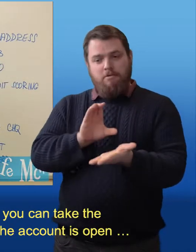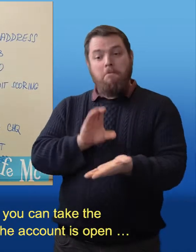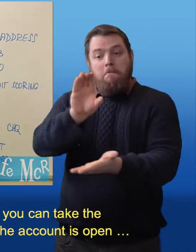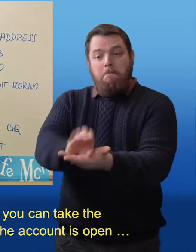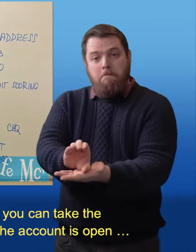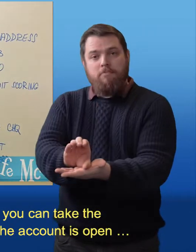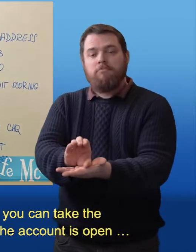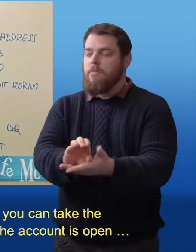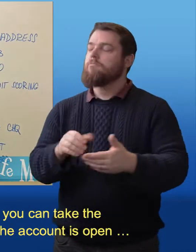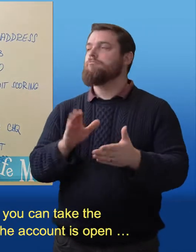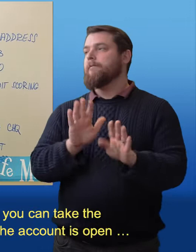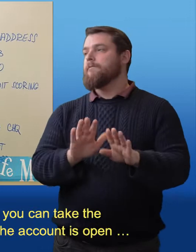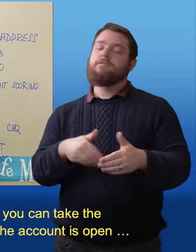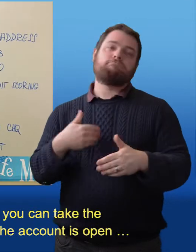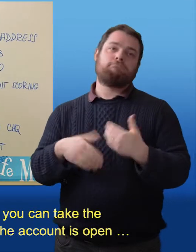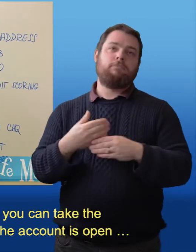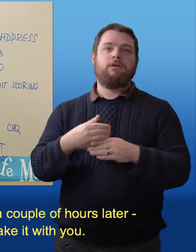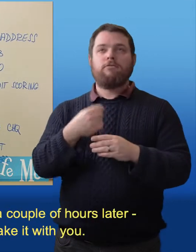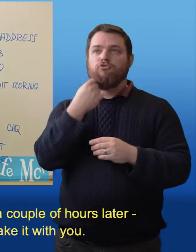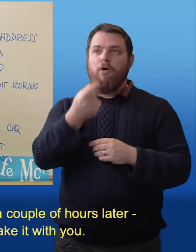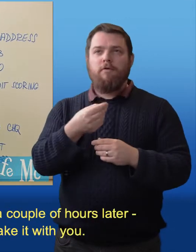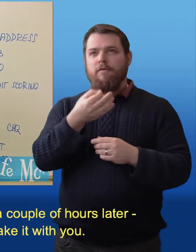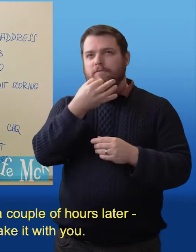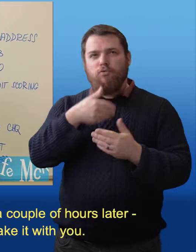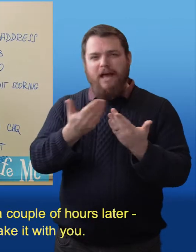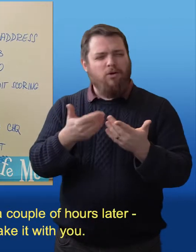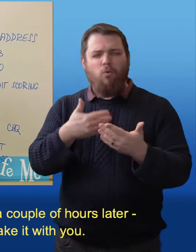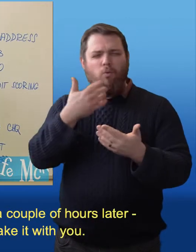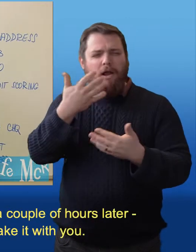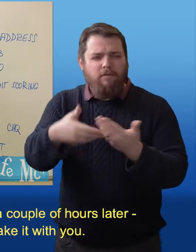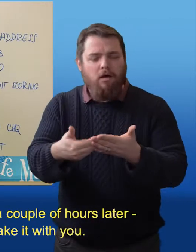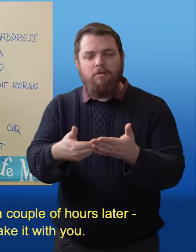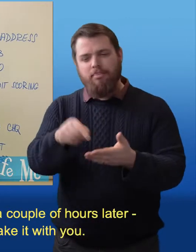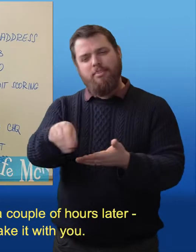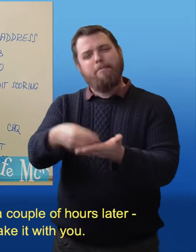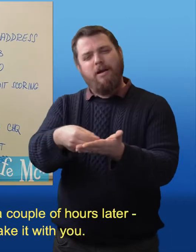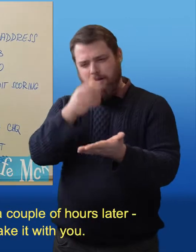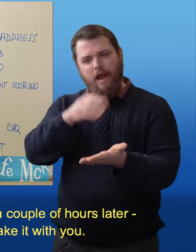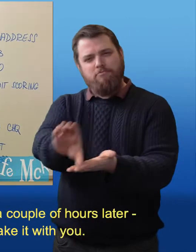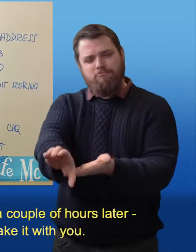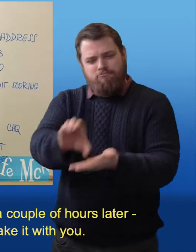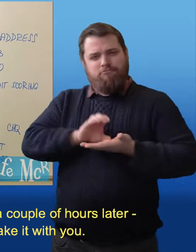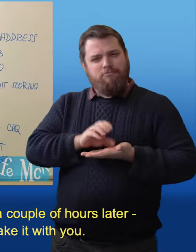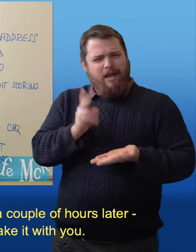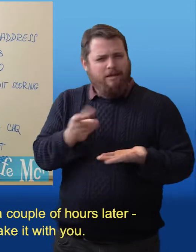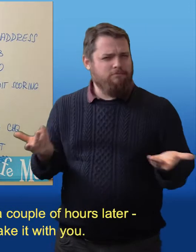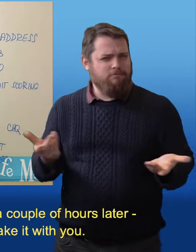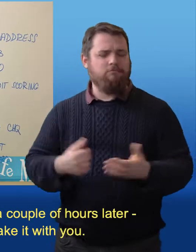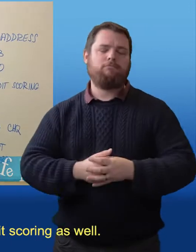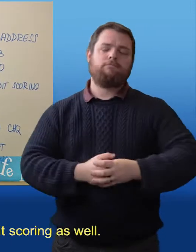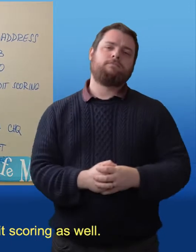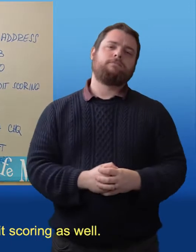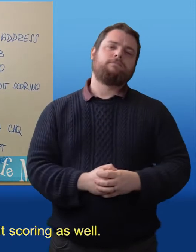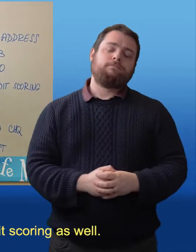deposit once the account is open, following day, a few days later, a couple of hours later, doesn't matter, you can take it with